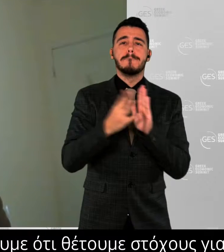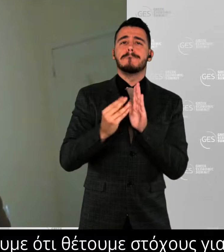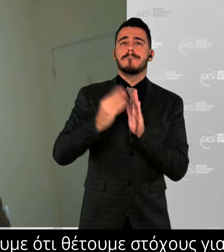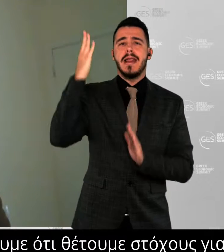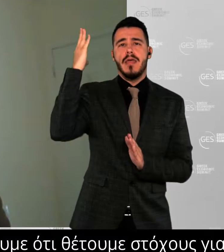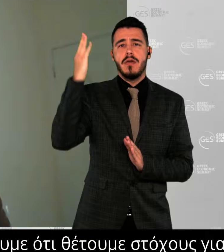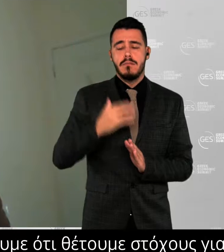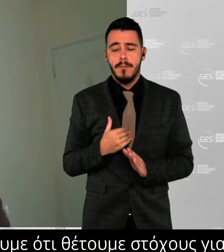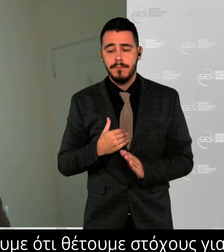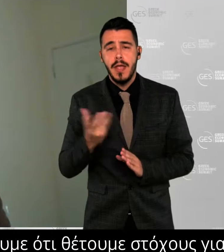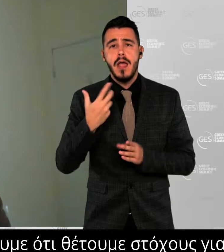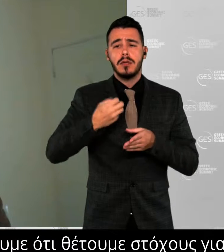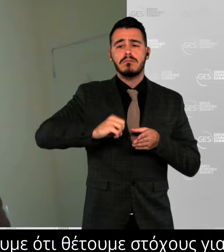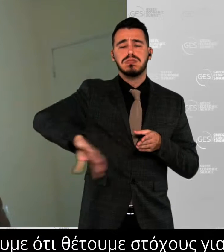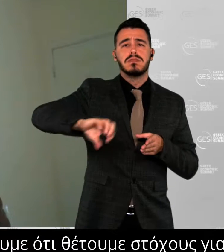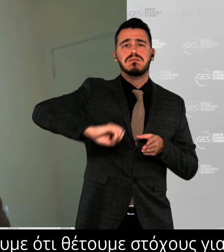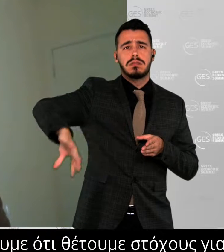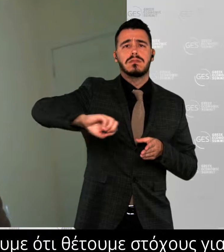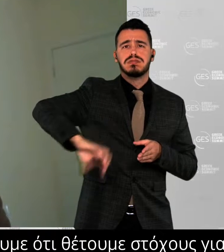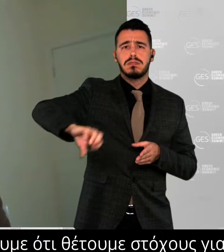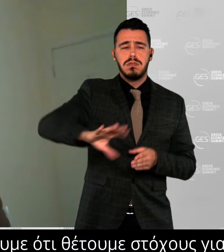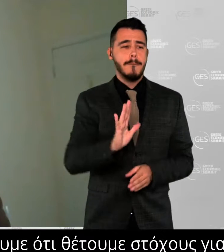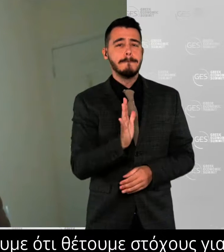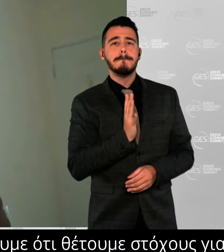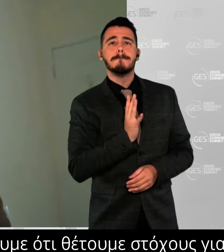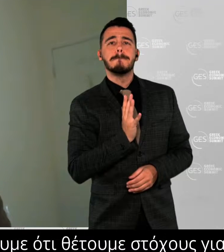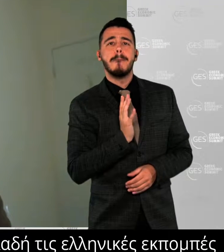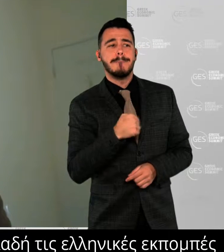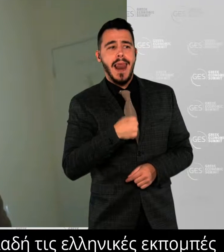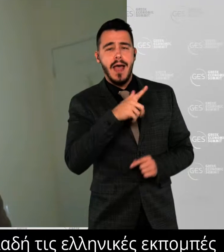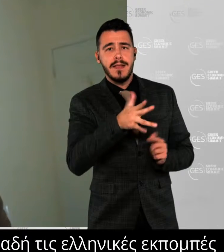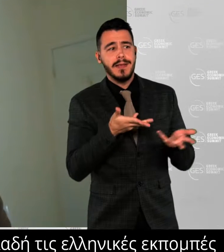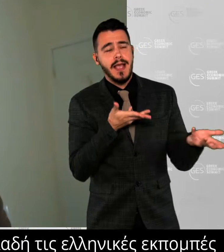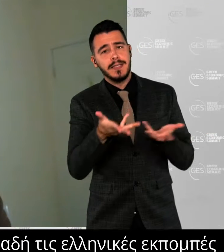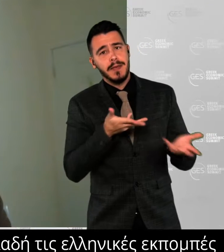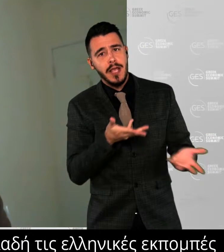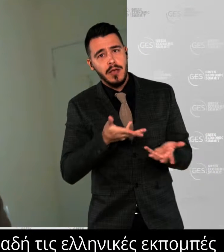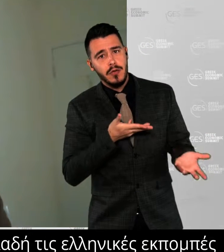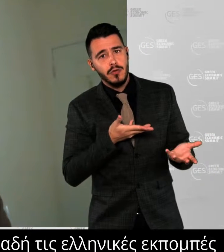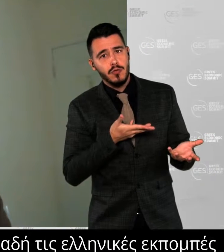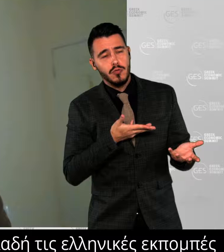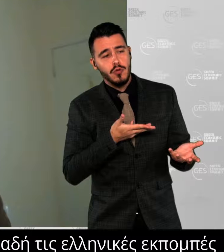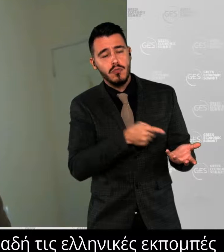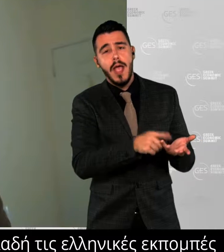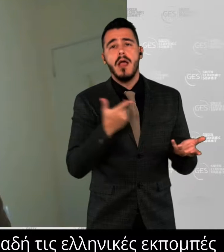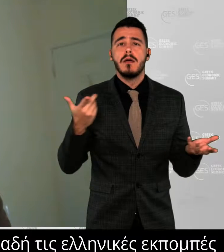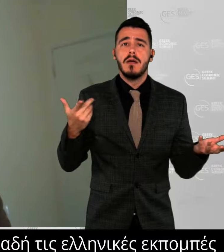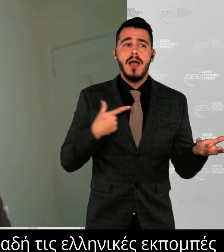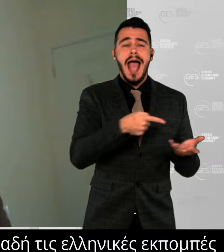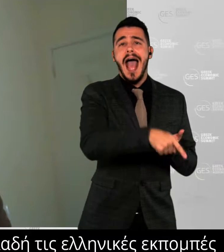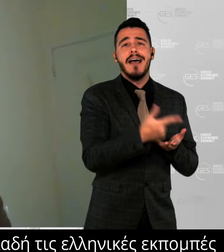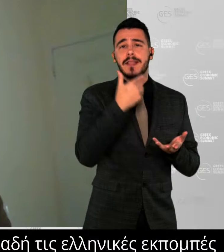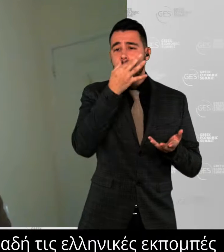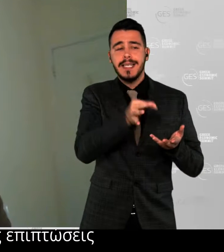counterparties who we serve and who we do business with on a daily basis. Now, having said that, that then gives us a few